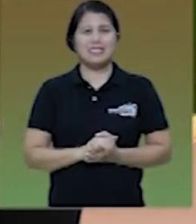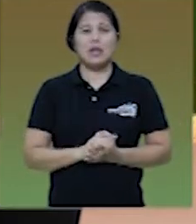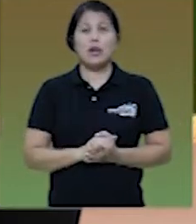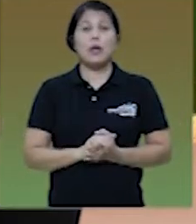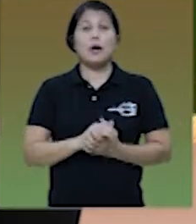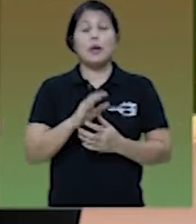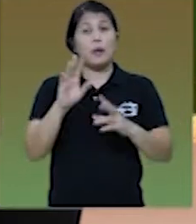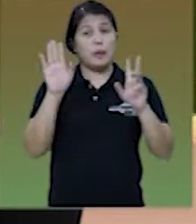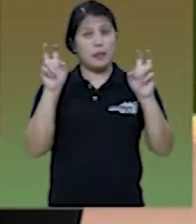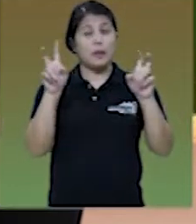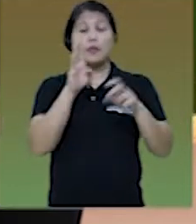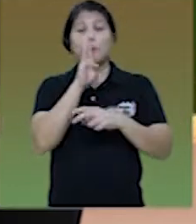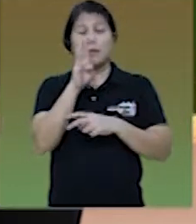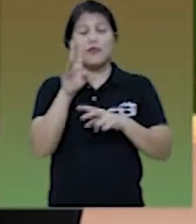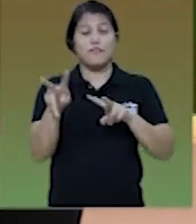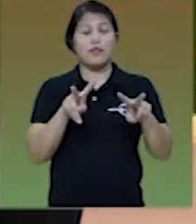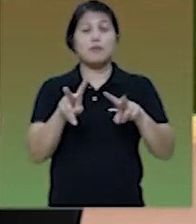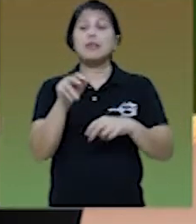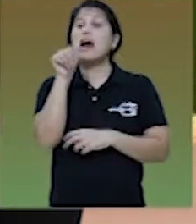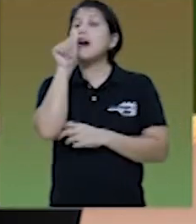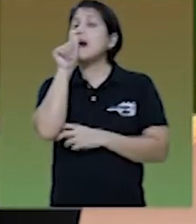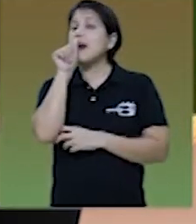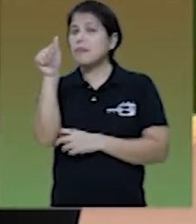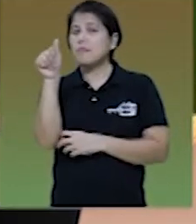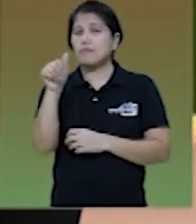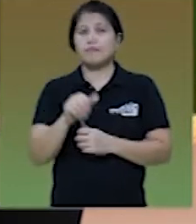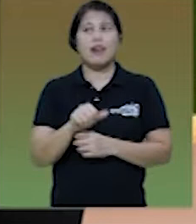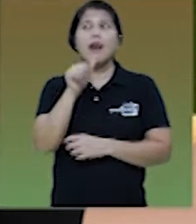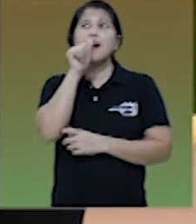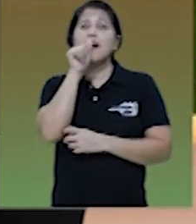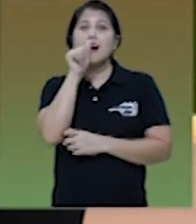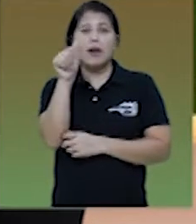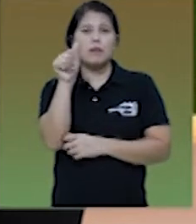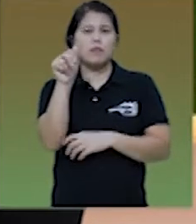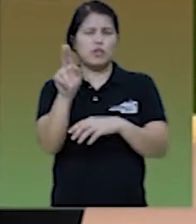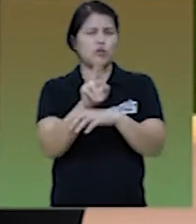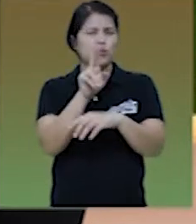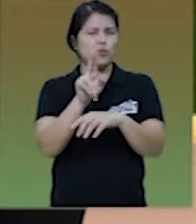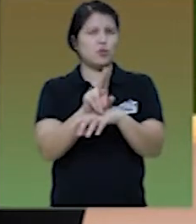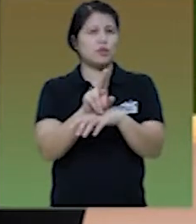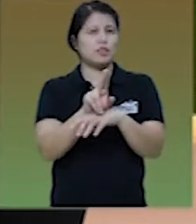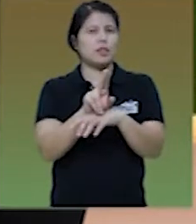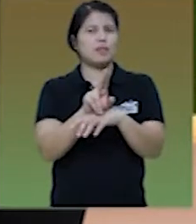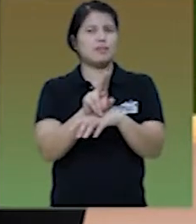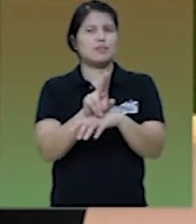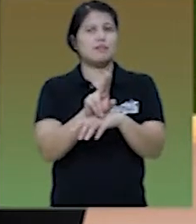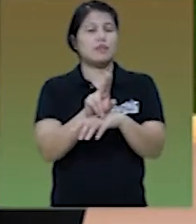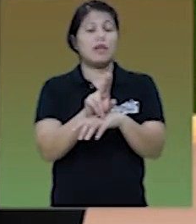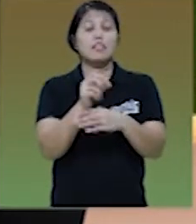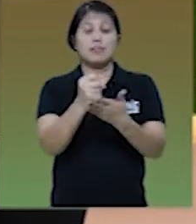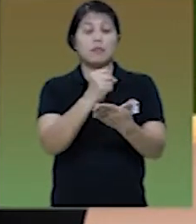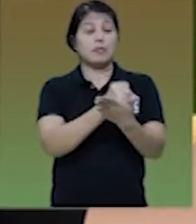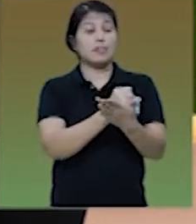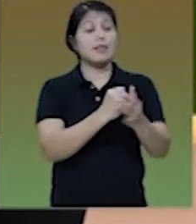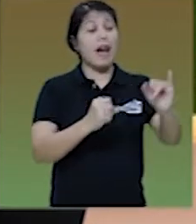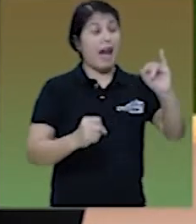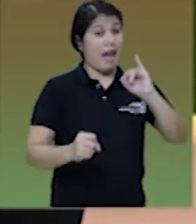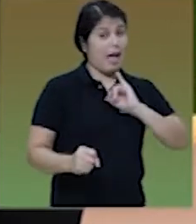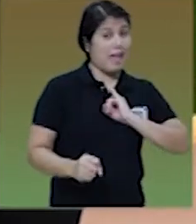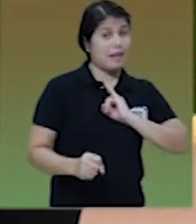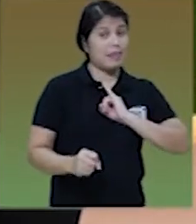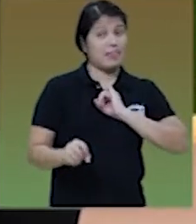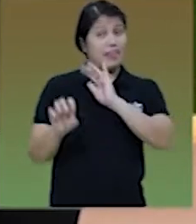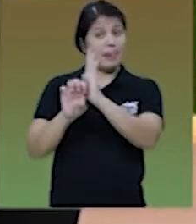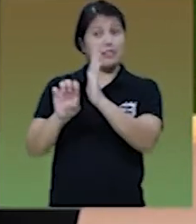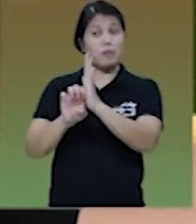The be verb is am. Am is used when the subject is I. For